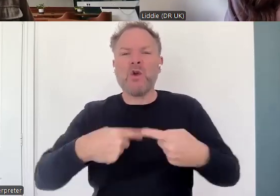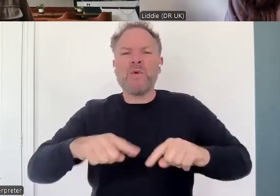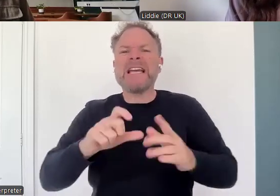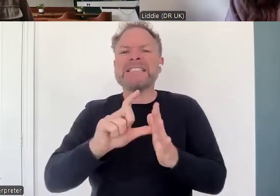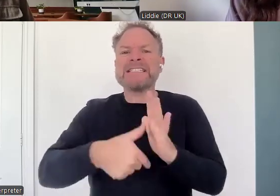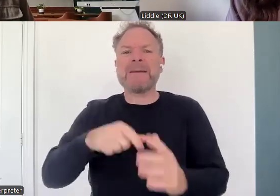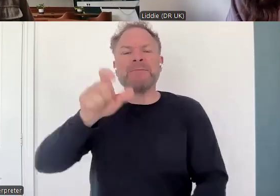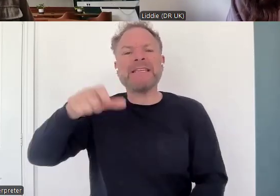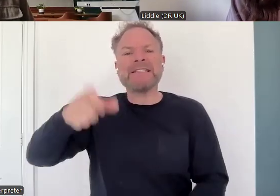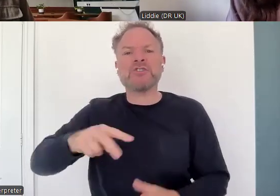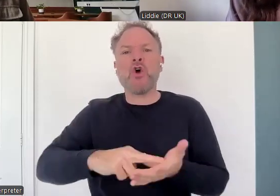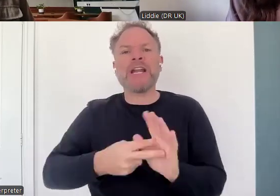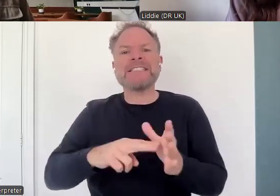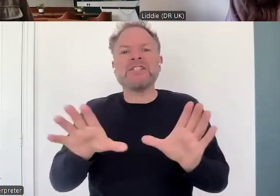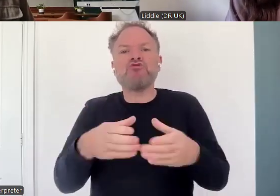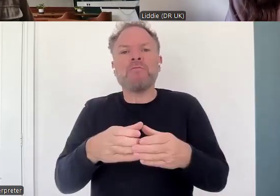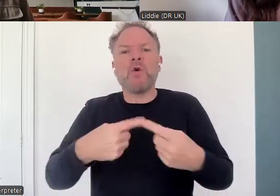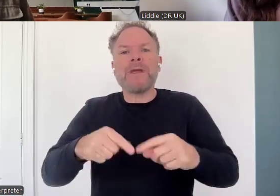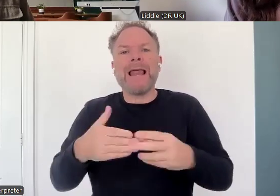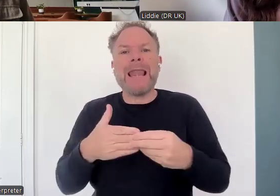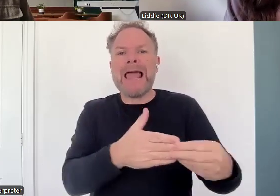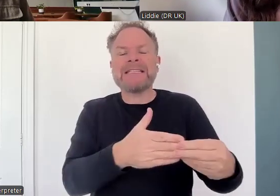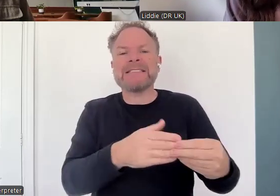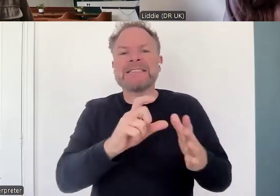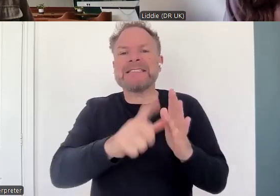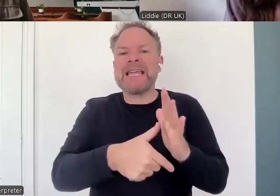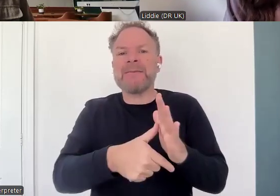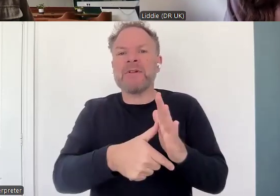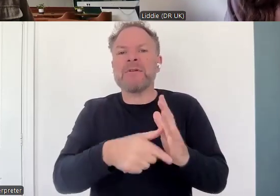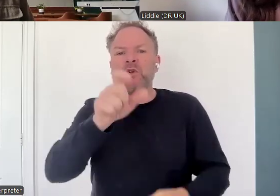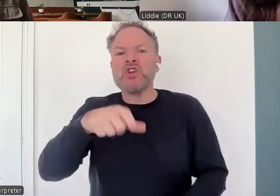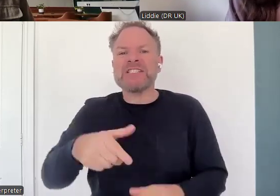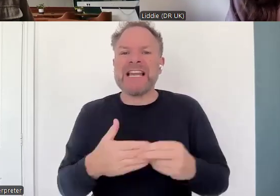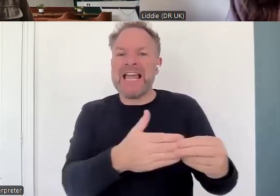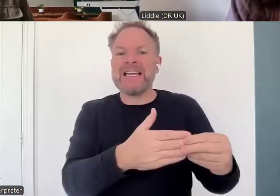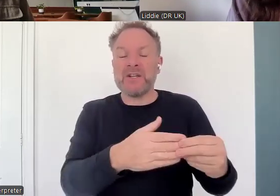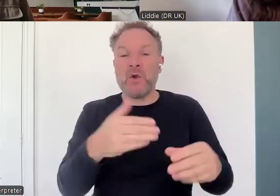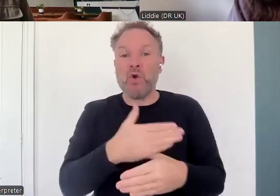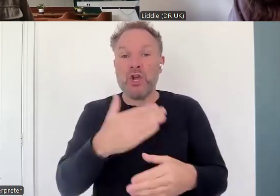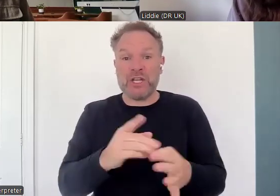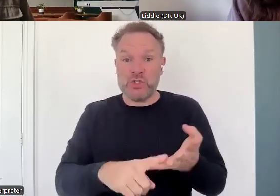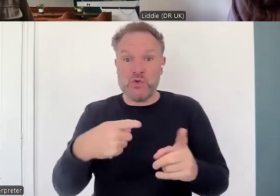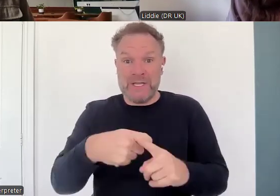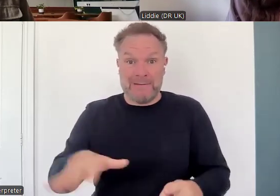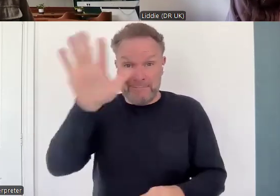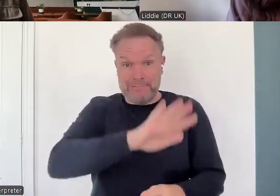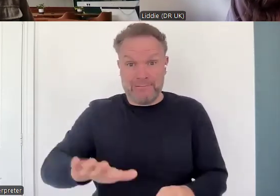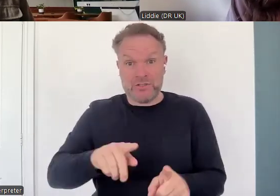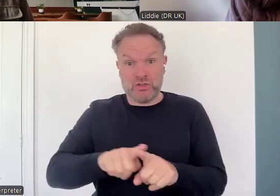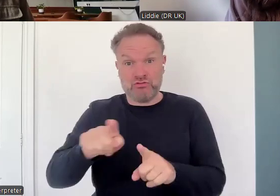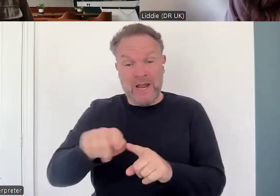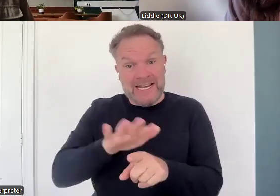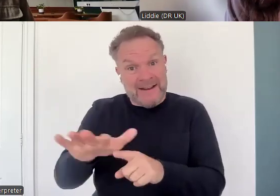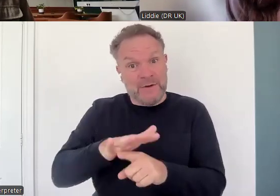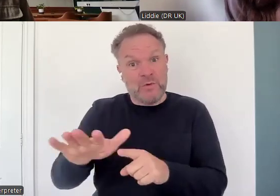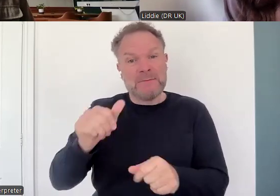people's organisation, which means we're led by disabled people. And we work across the UK to influence better rights for disabled